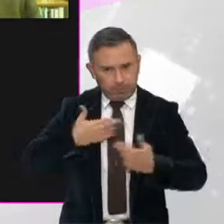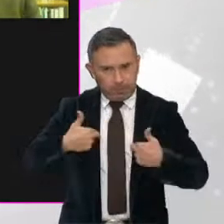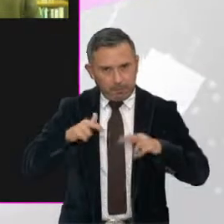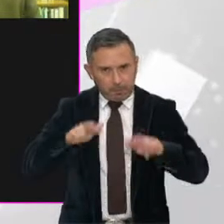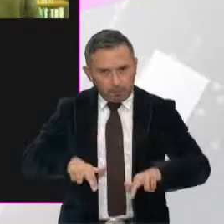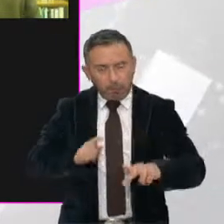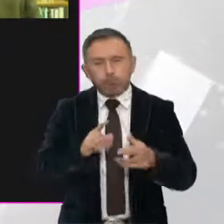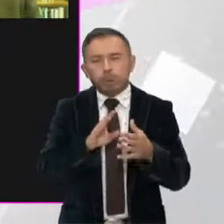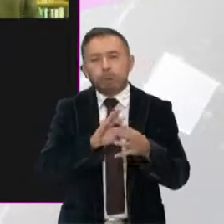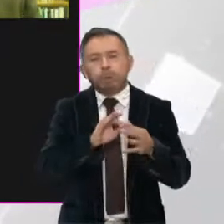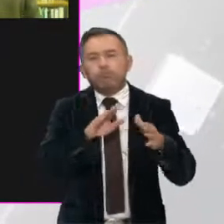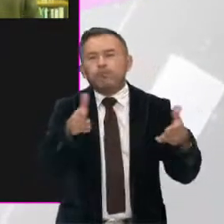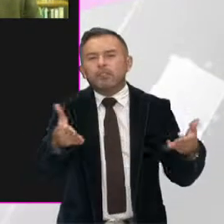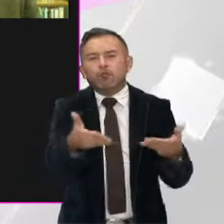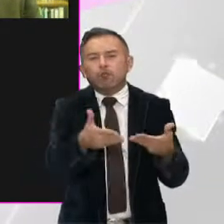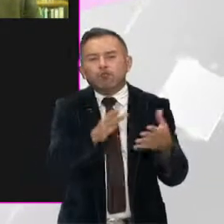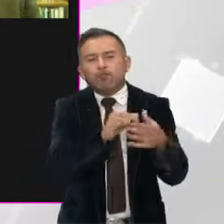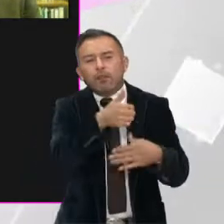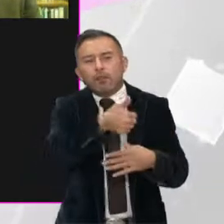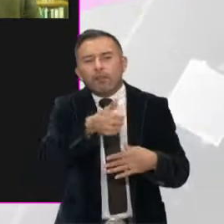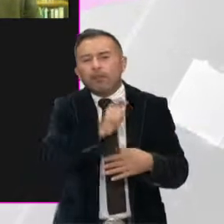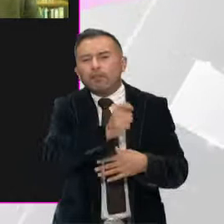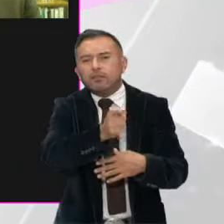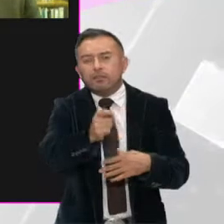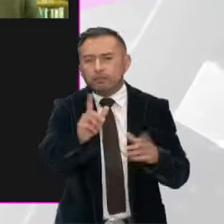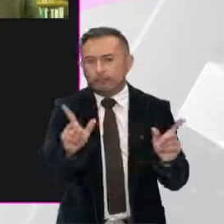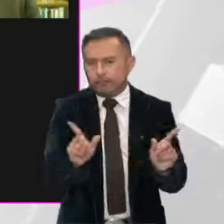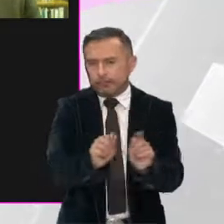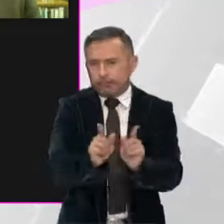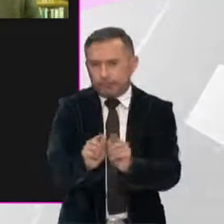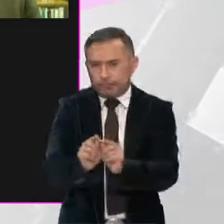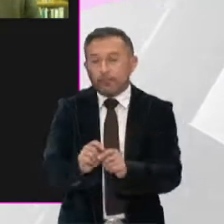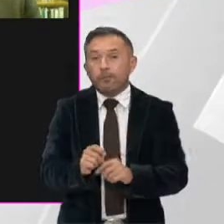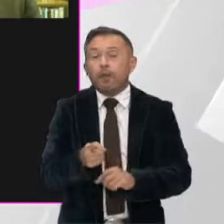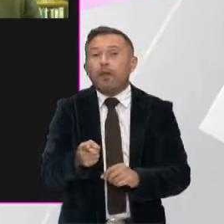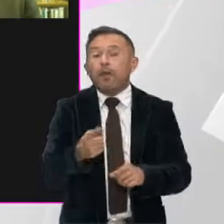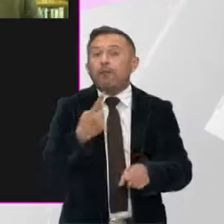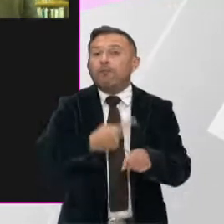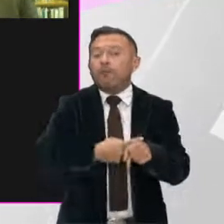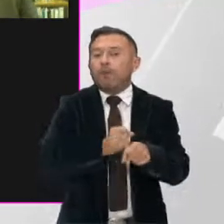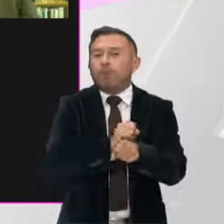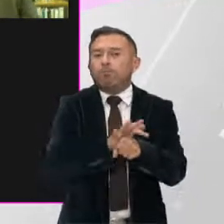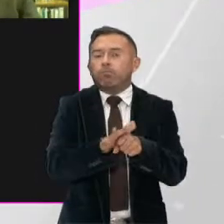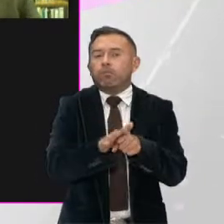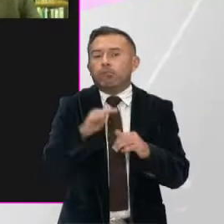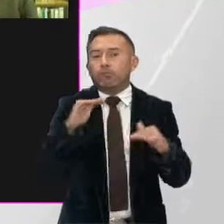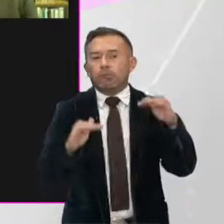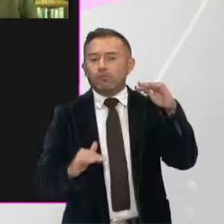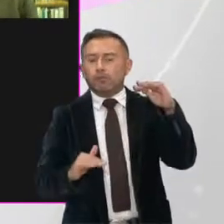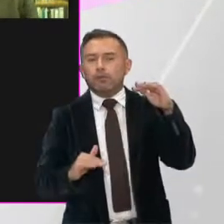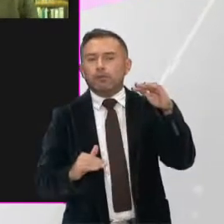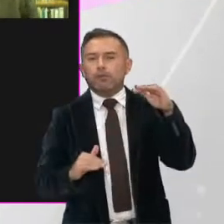the National Electoral Institute, I'm going to give a brief introduction. This pandemic made us